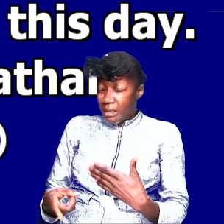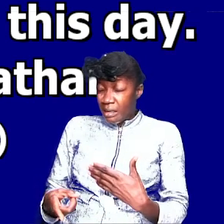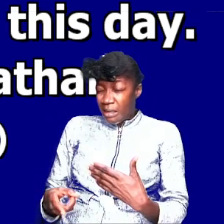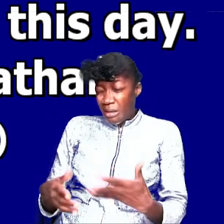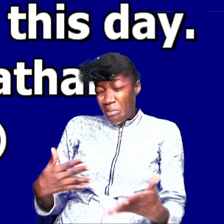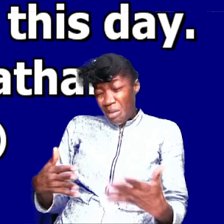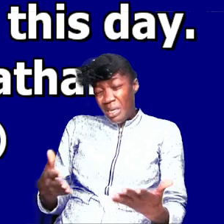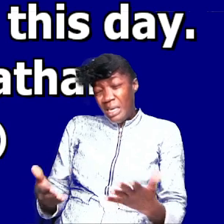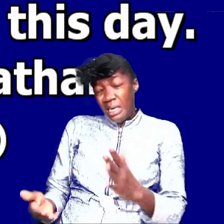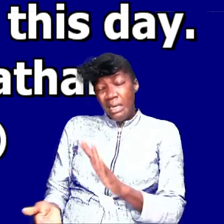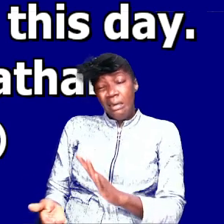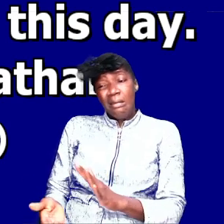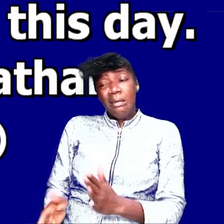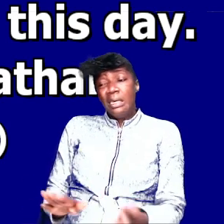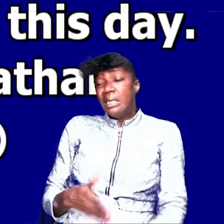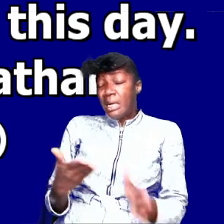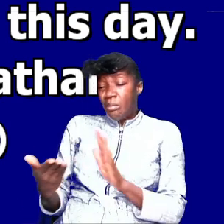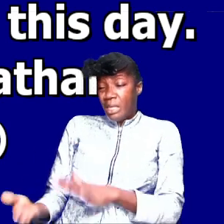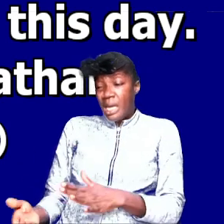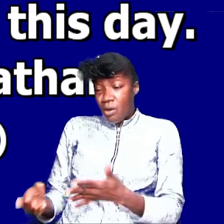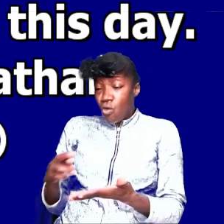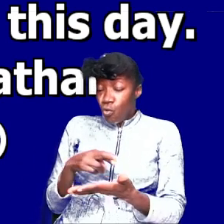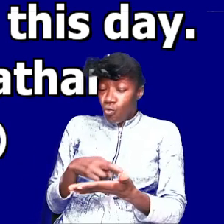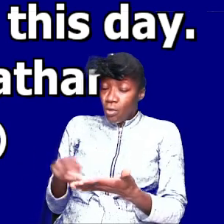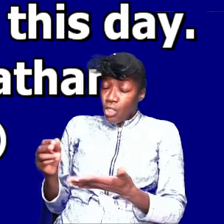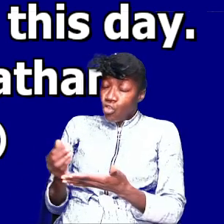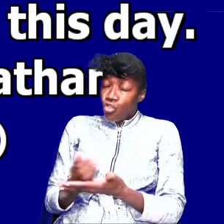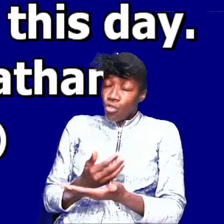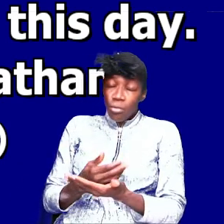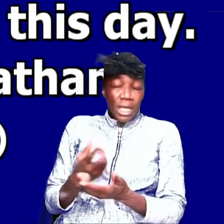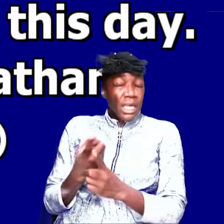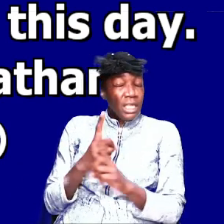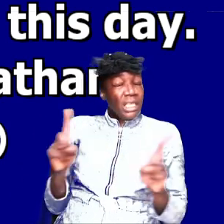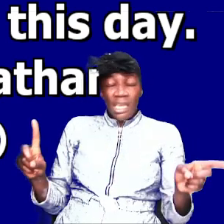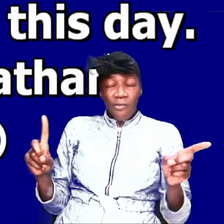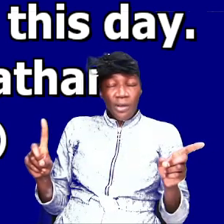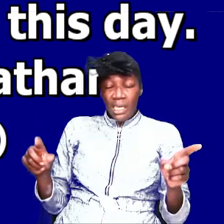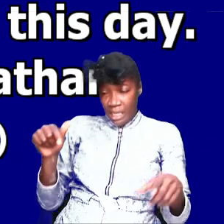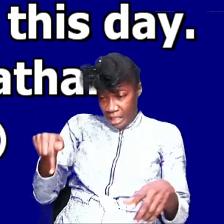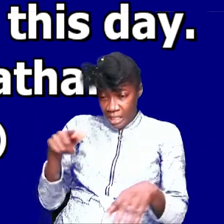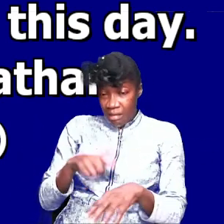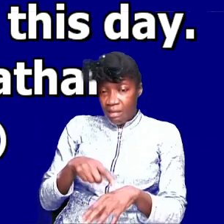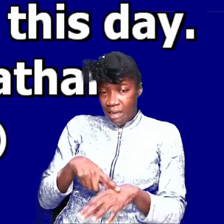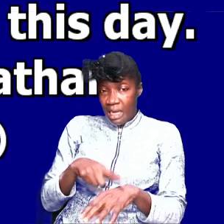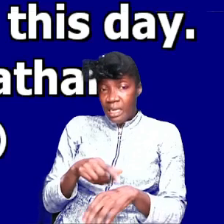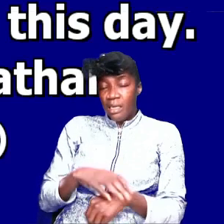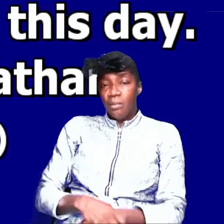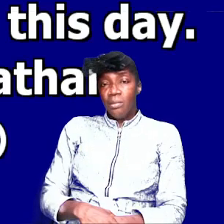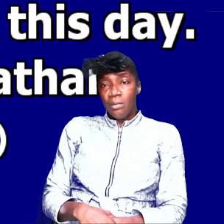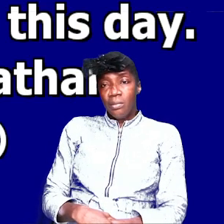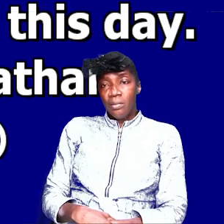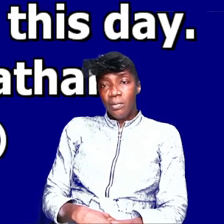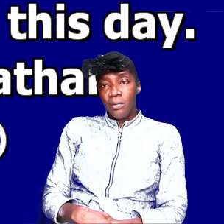We would have read something different if it was at this time they didn't bring any presents to him.